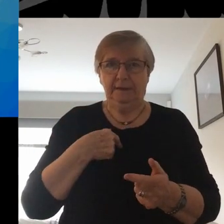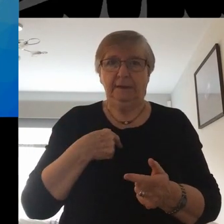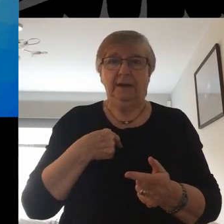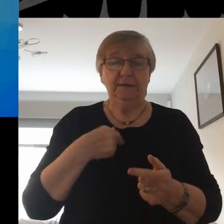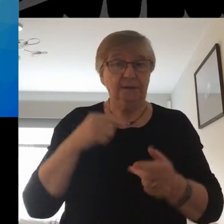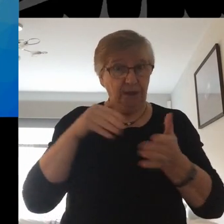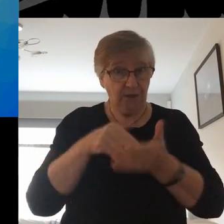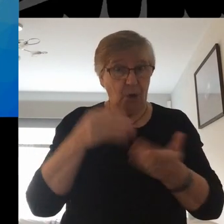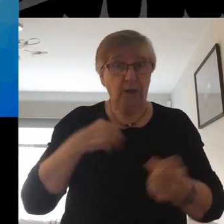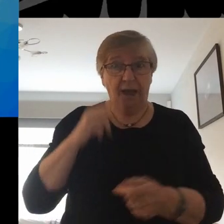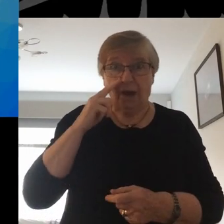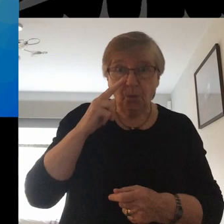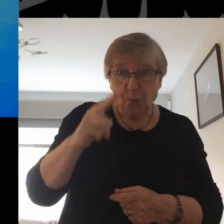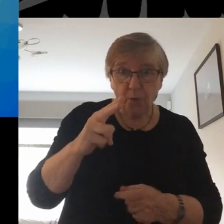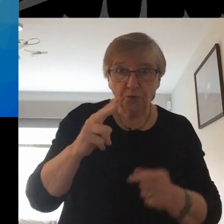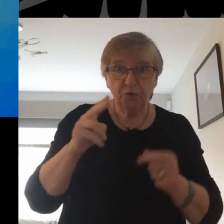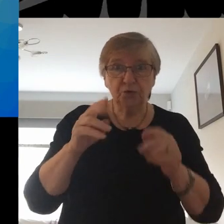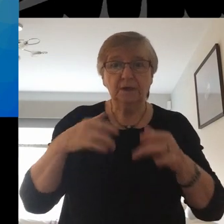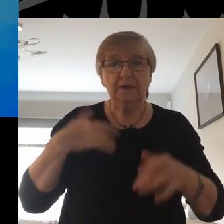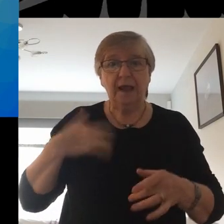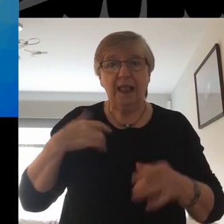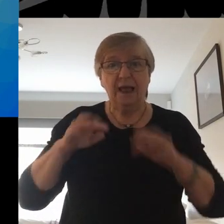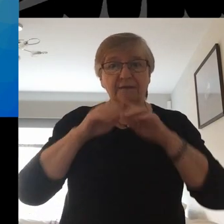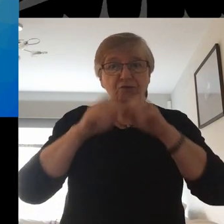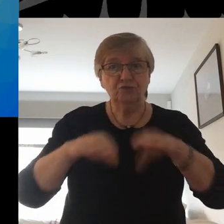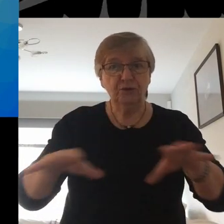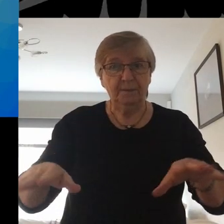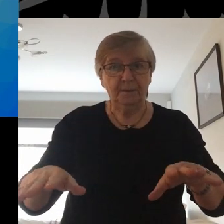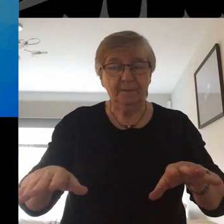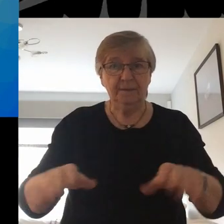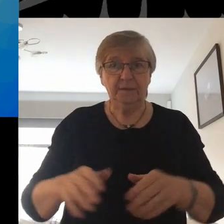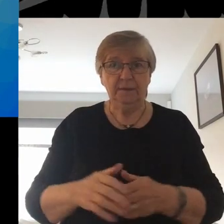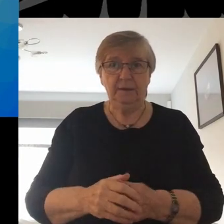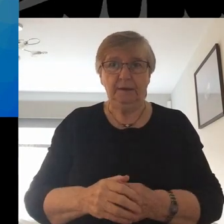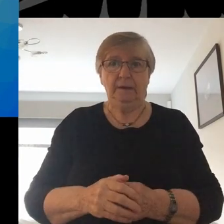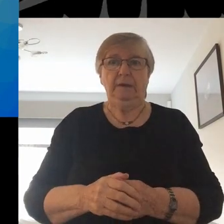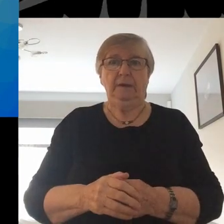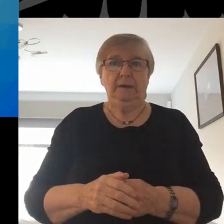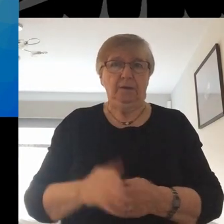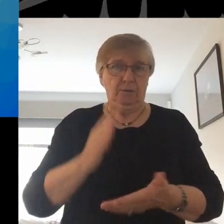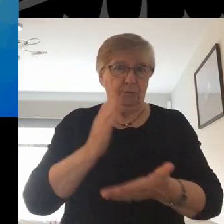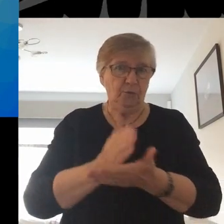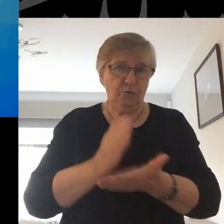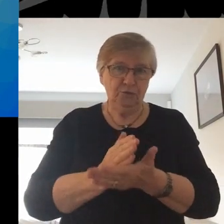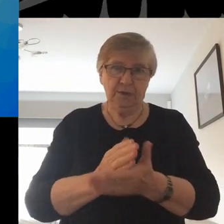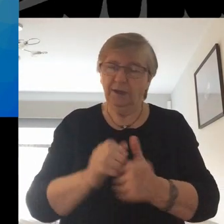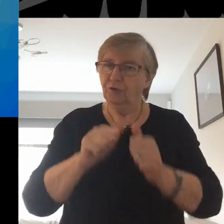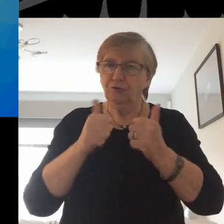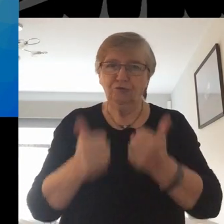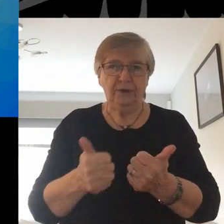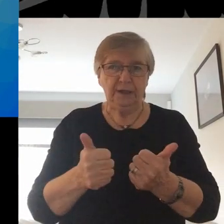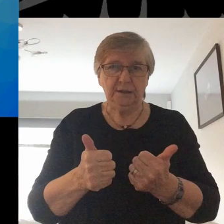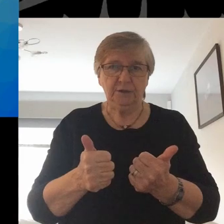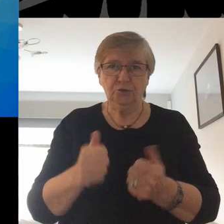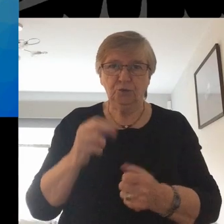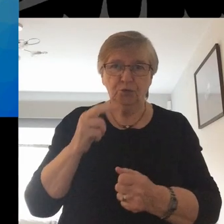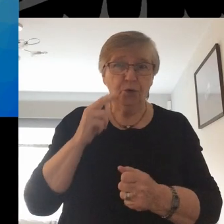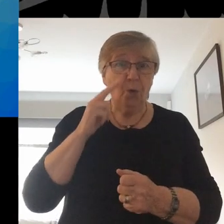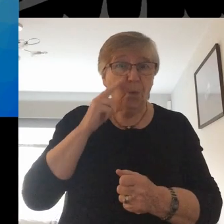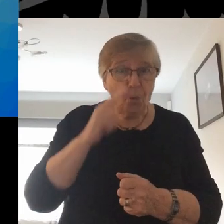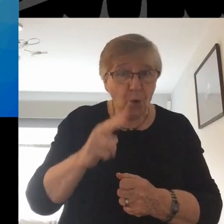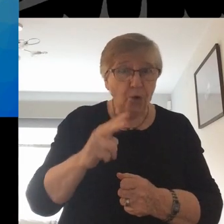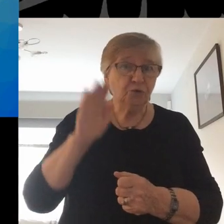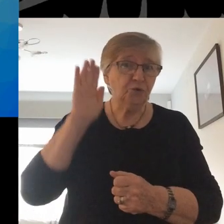live stream the service, which was wonderful. I must say it was really great to get the service